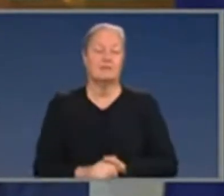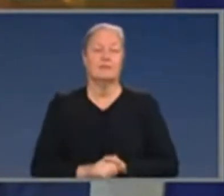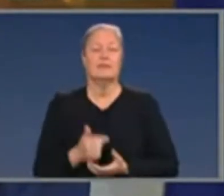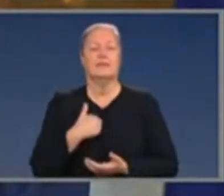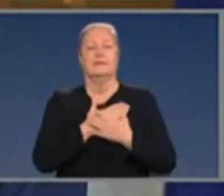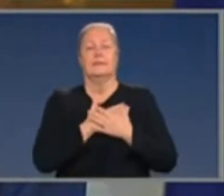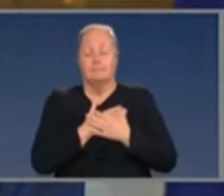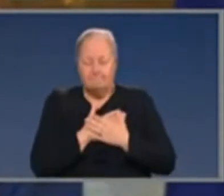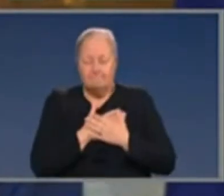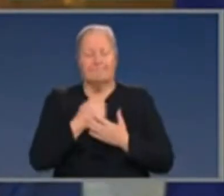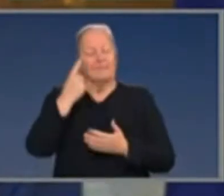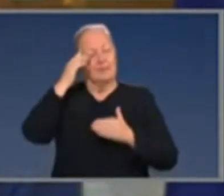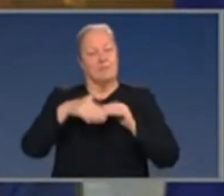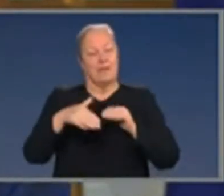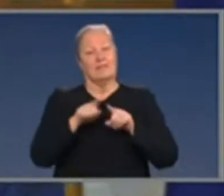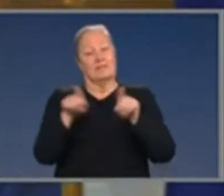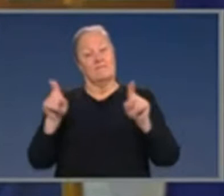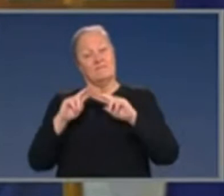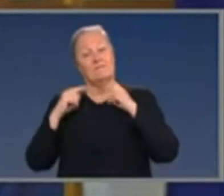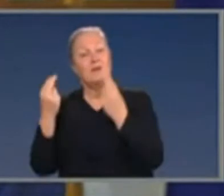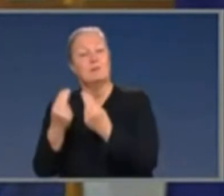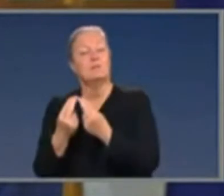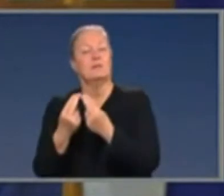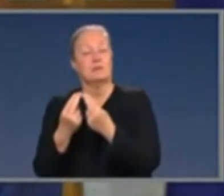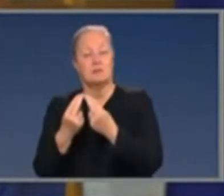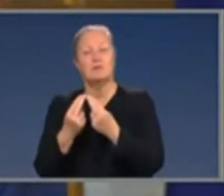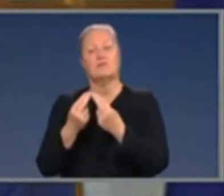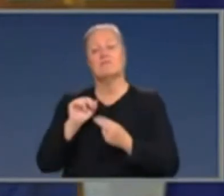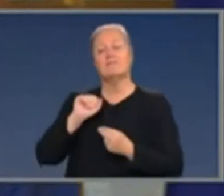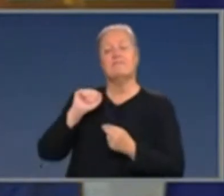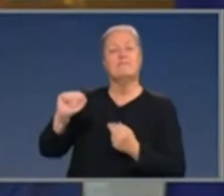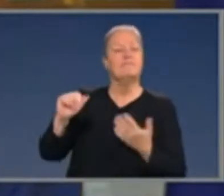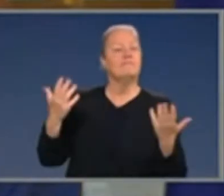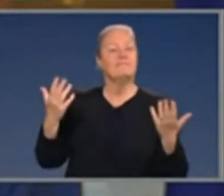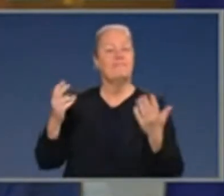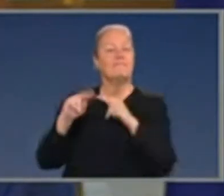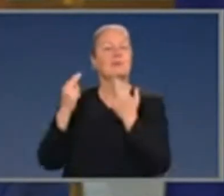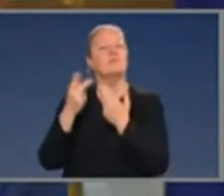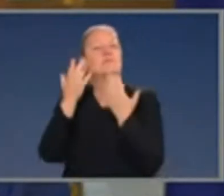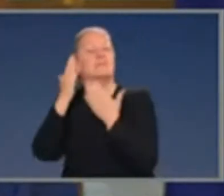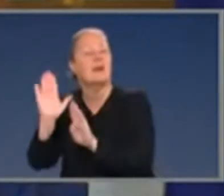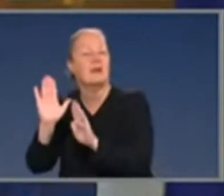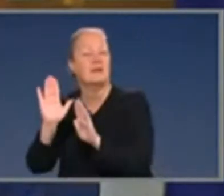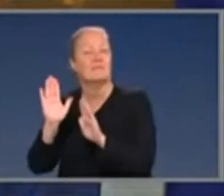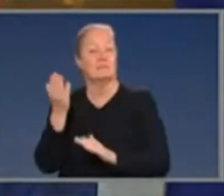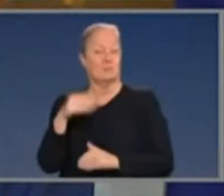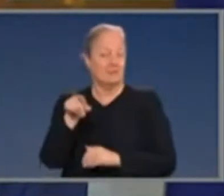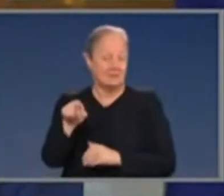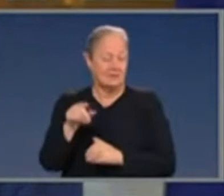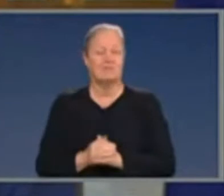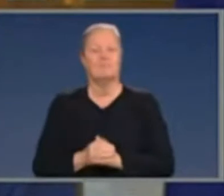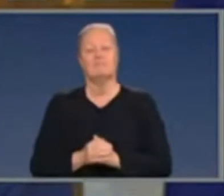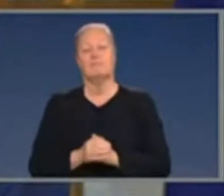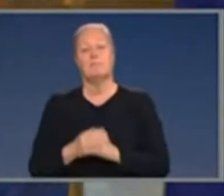go out to the families of those people who have lost their lives, and to those families who will